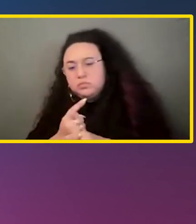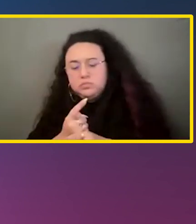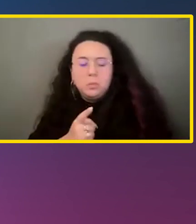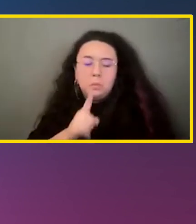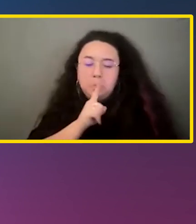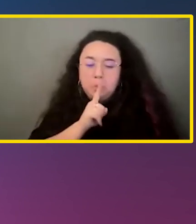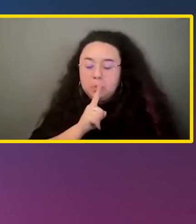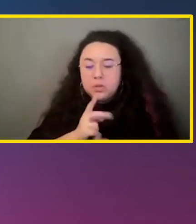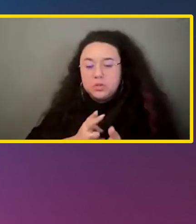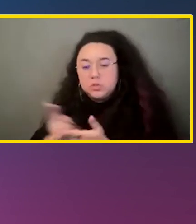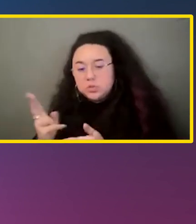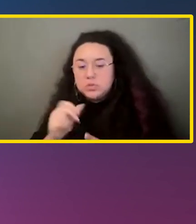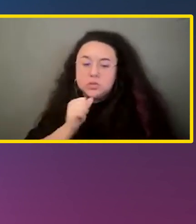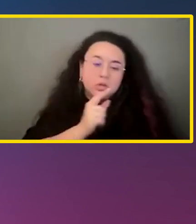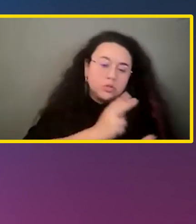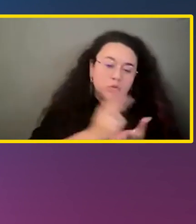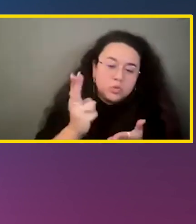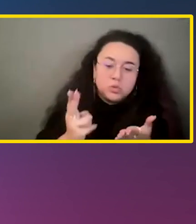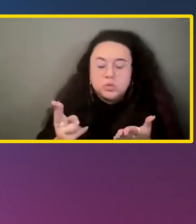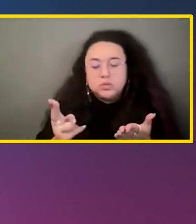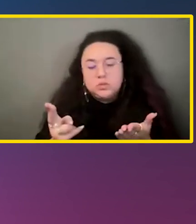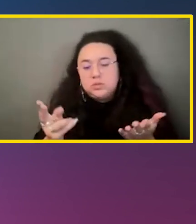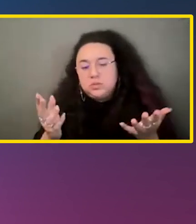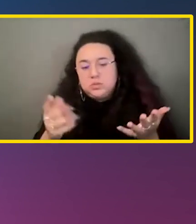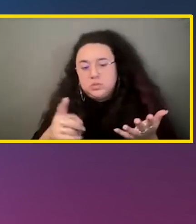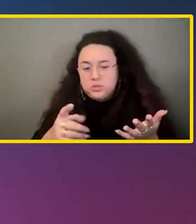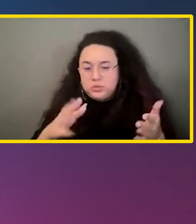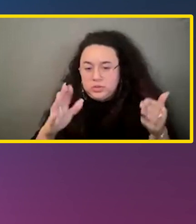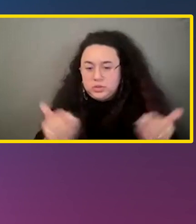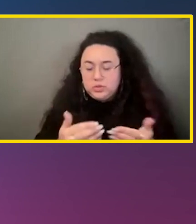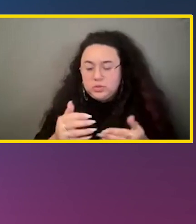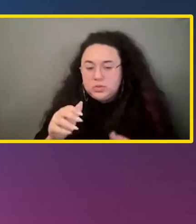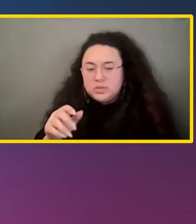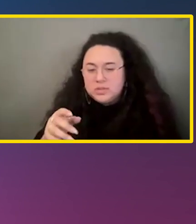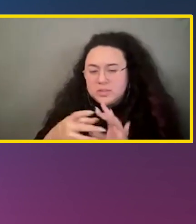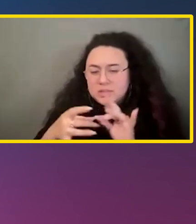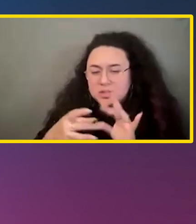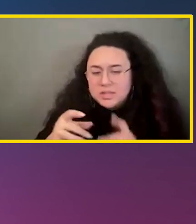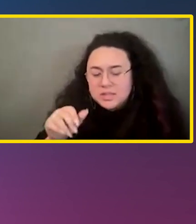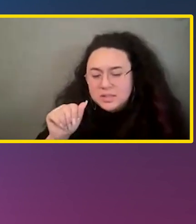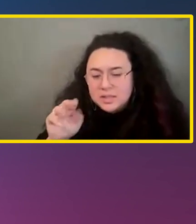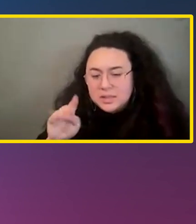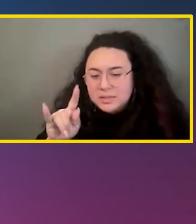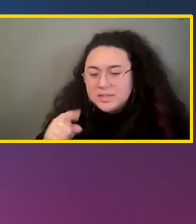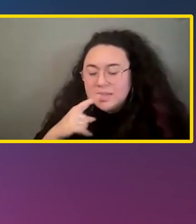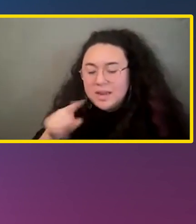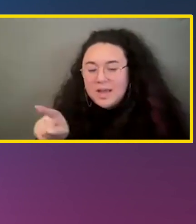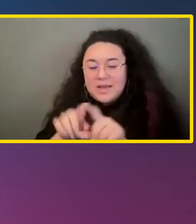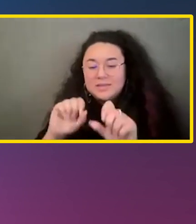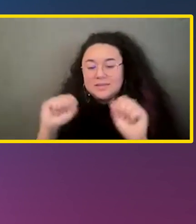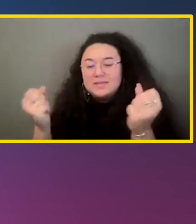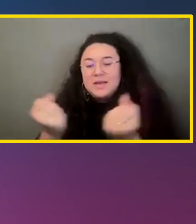what's truth or not truth. And you introduce this language, Amity, as a society, right?